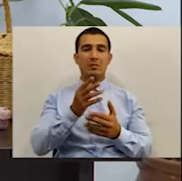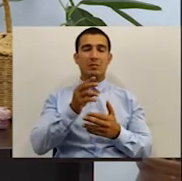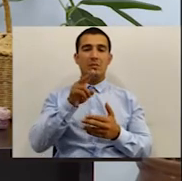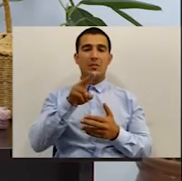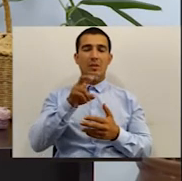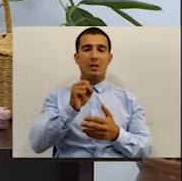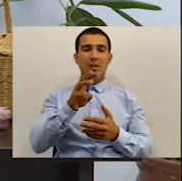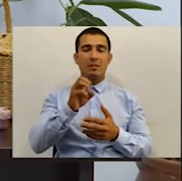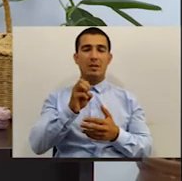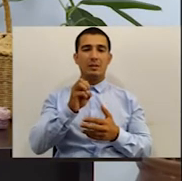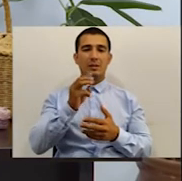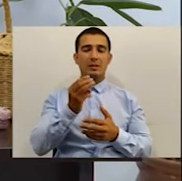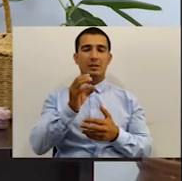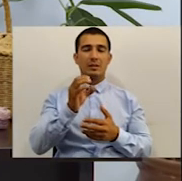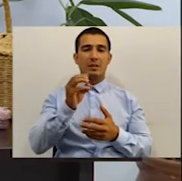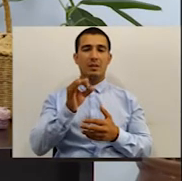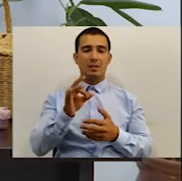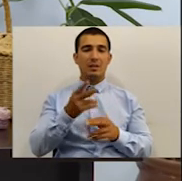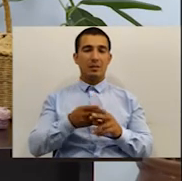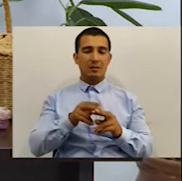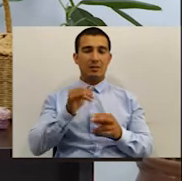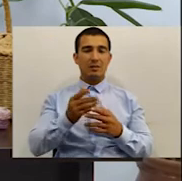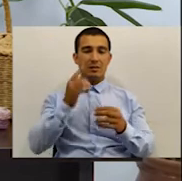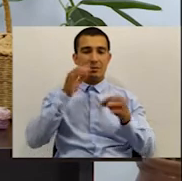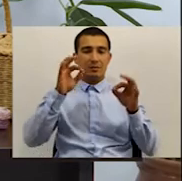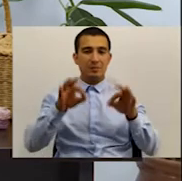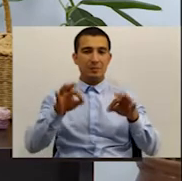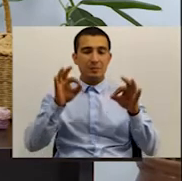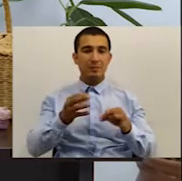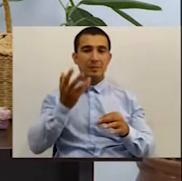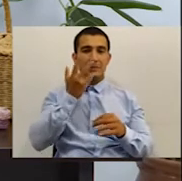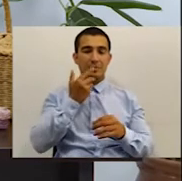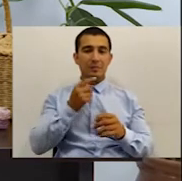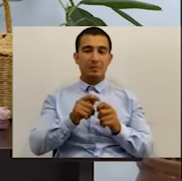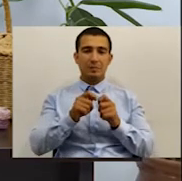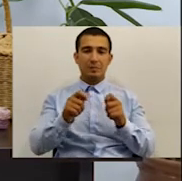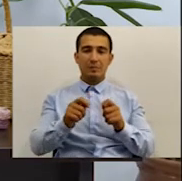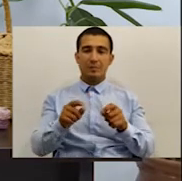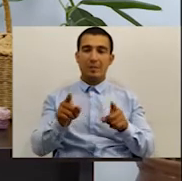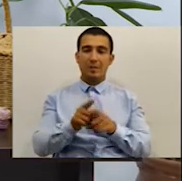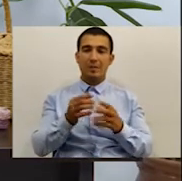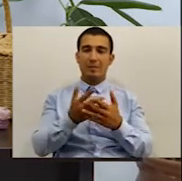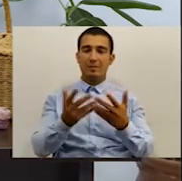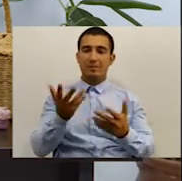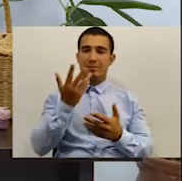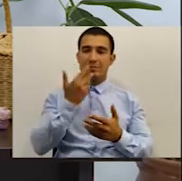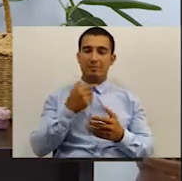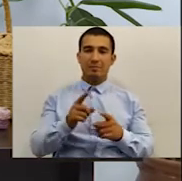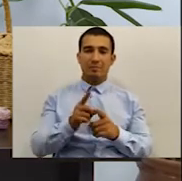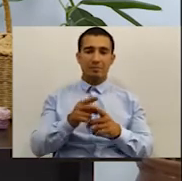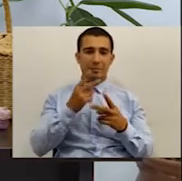xil bo'yolarimiz ko'p bizani. Ularga botirib, bo'yab olsanglar, mana shunaqa chiroyli bo'lib